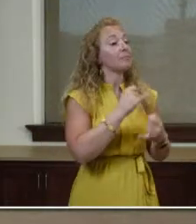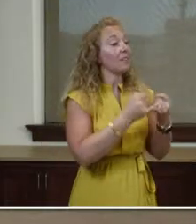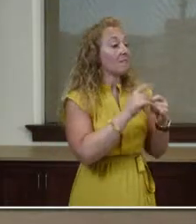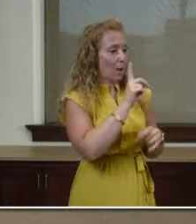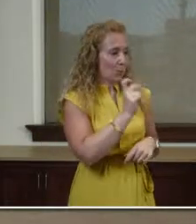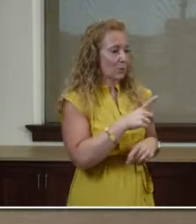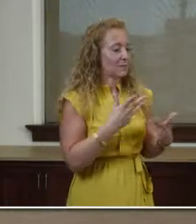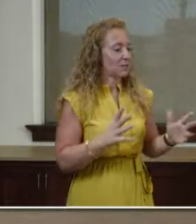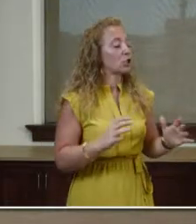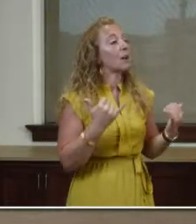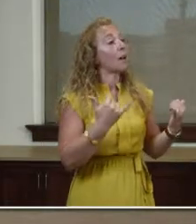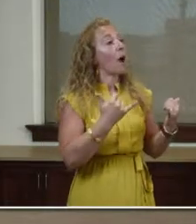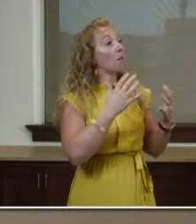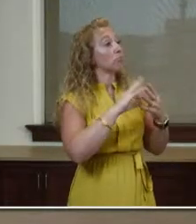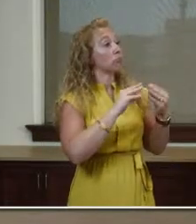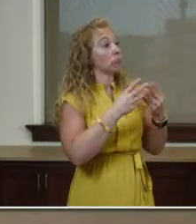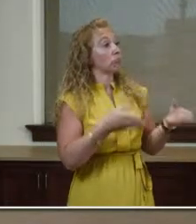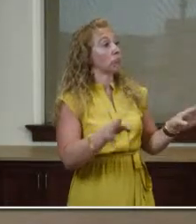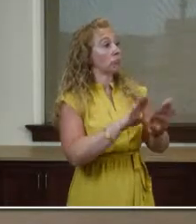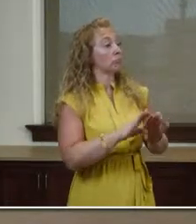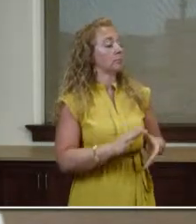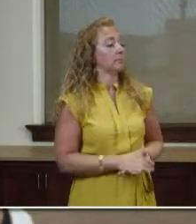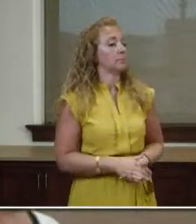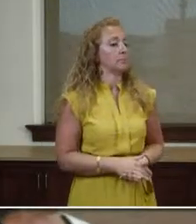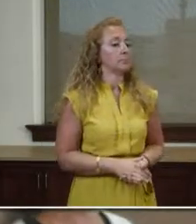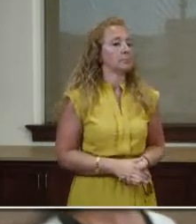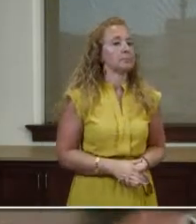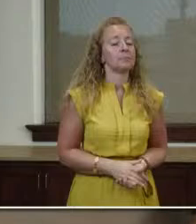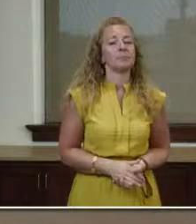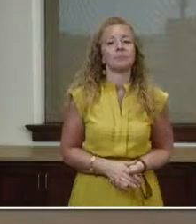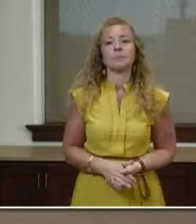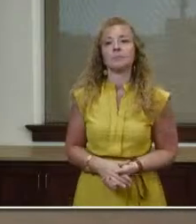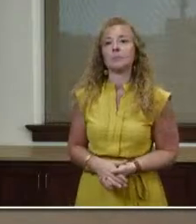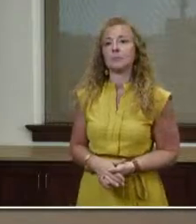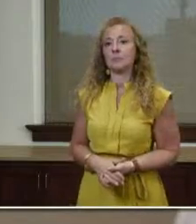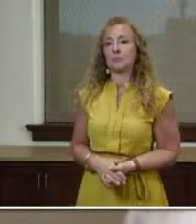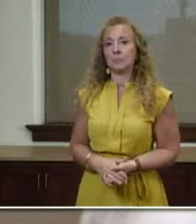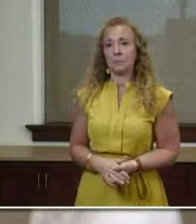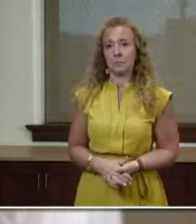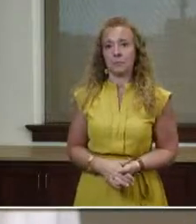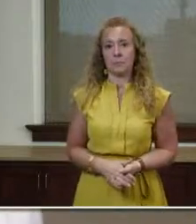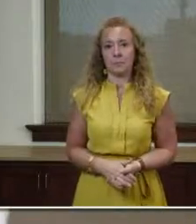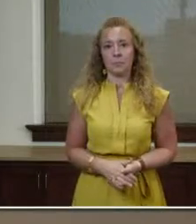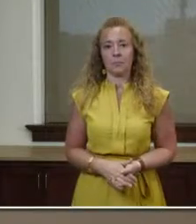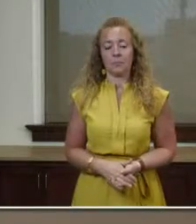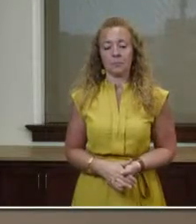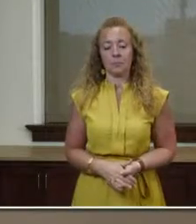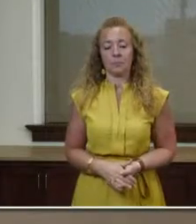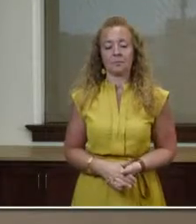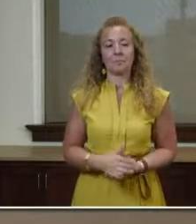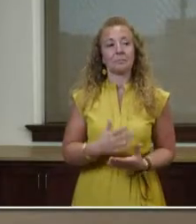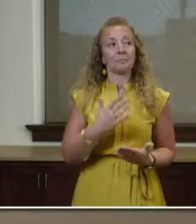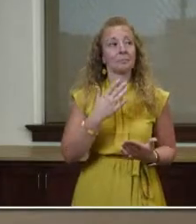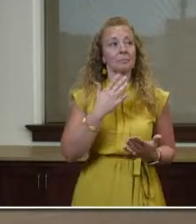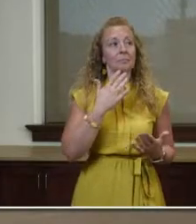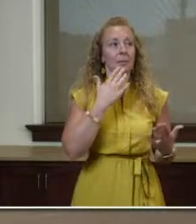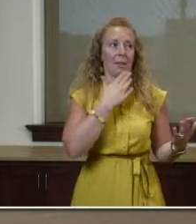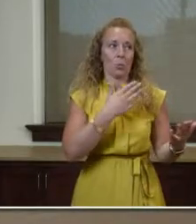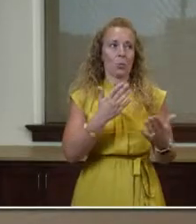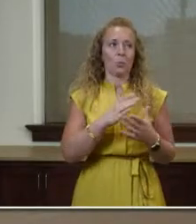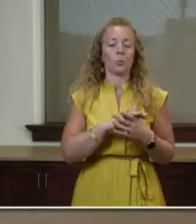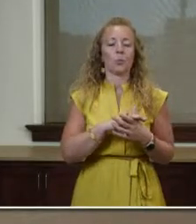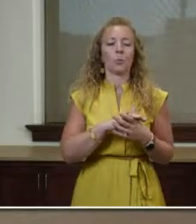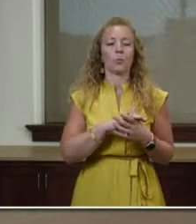question. Now for final remarks. Well, thank you. And let me